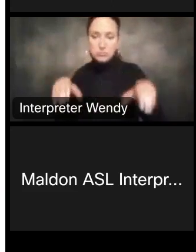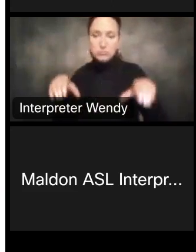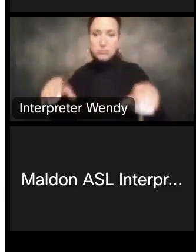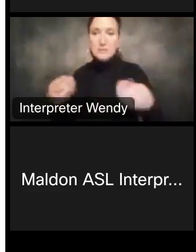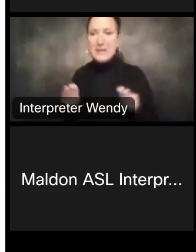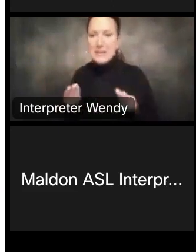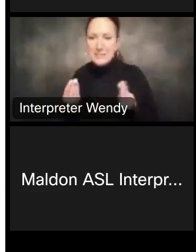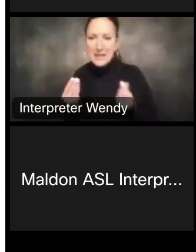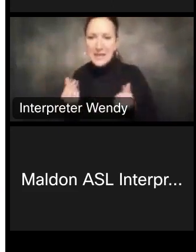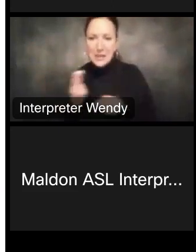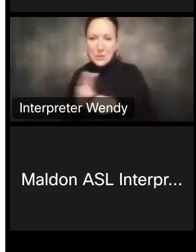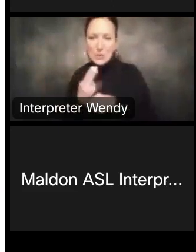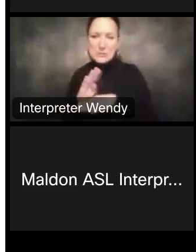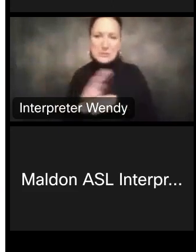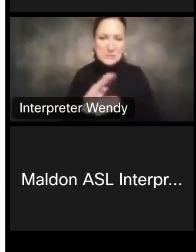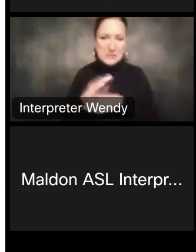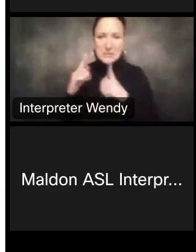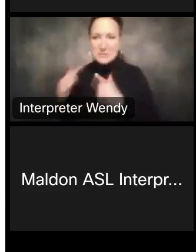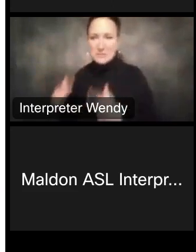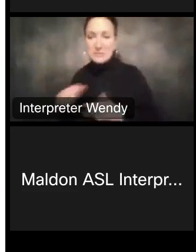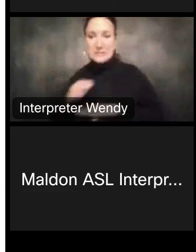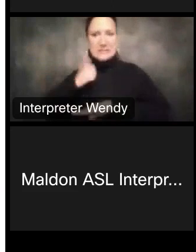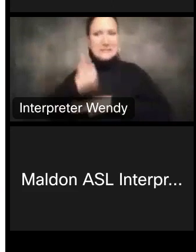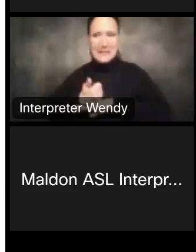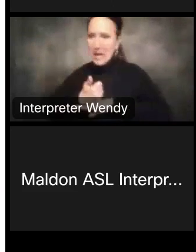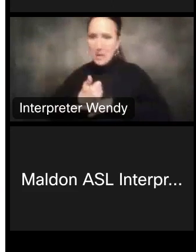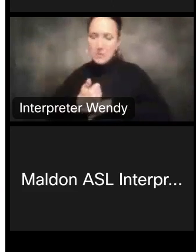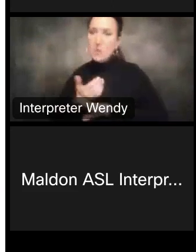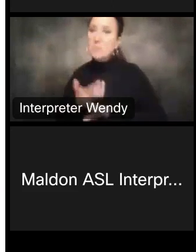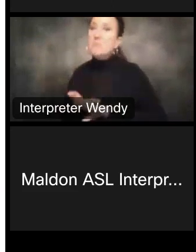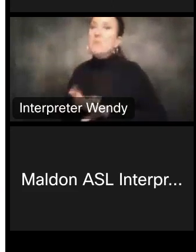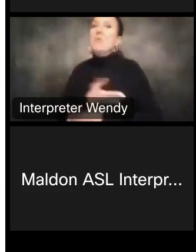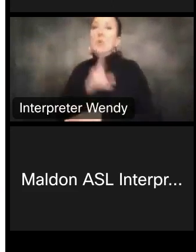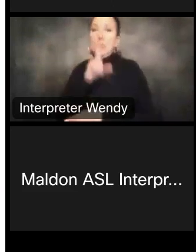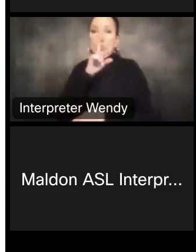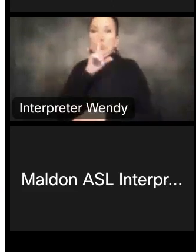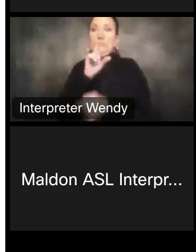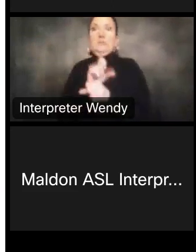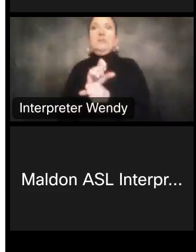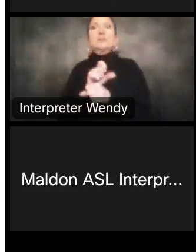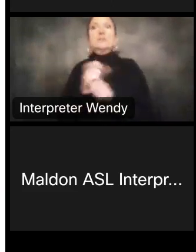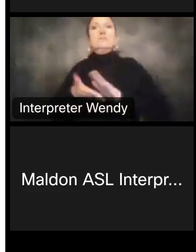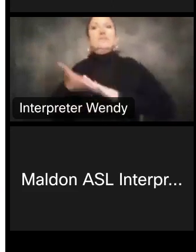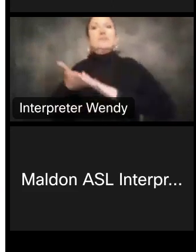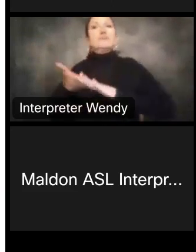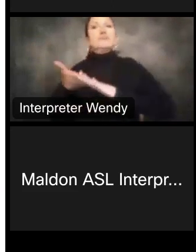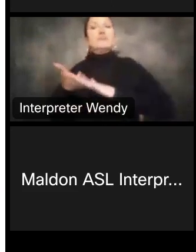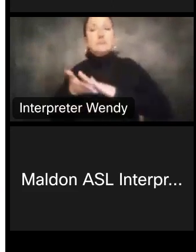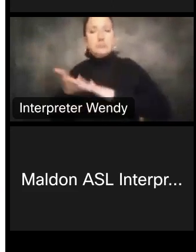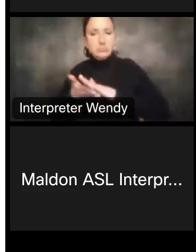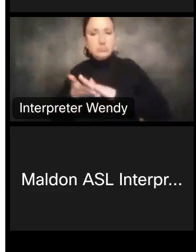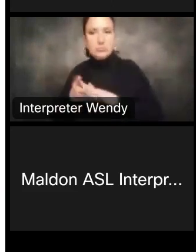in the near term in place before we can actually operate a